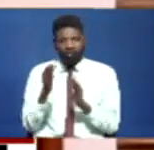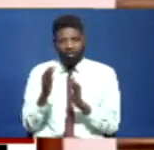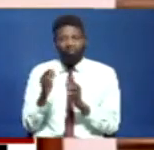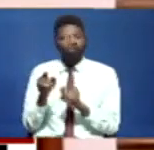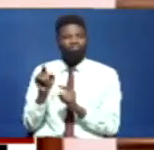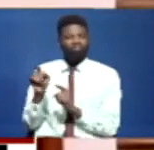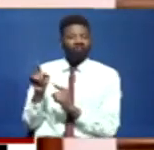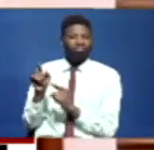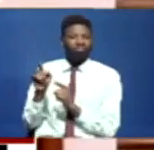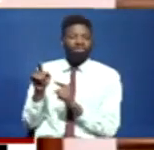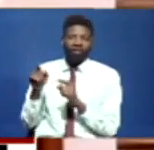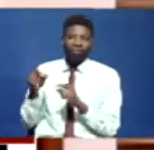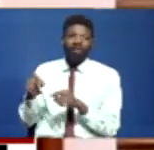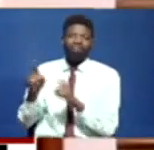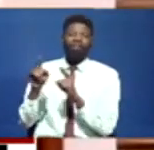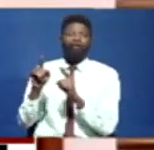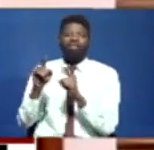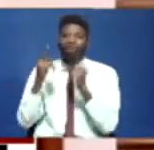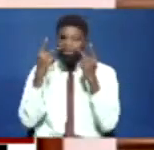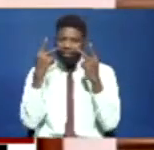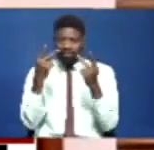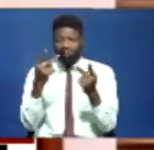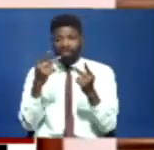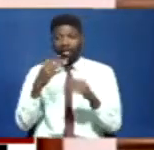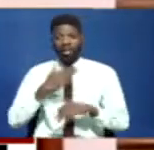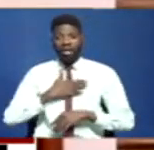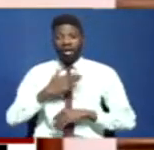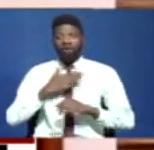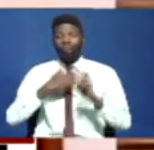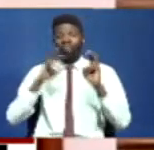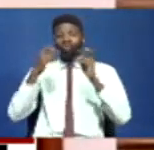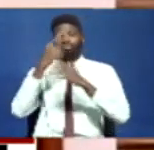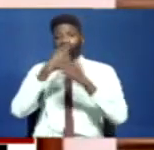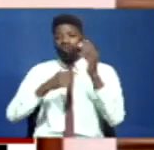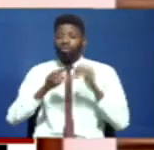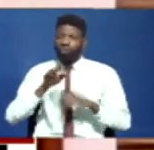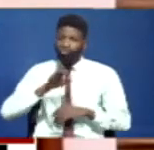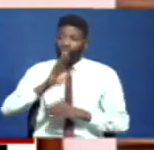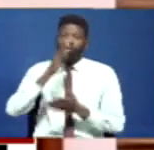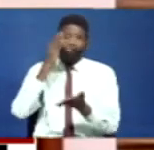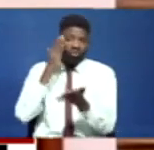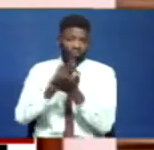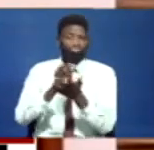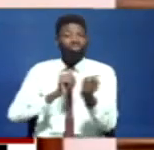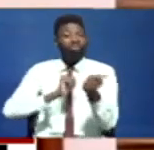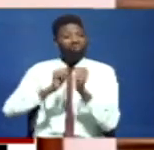famous tagline, "Your true sports, your true sports."